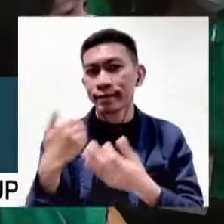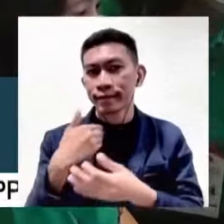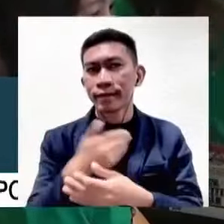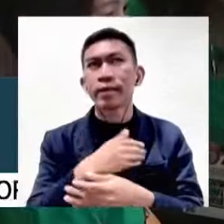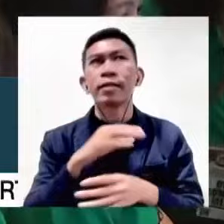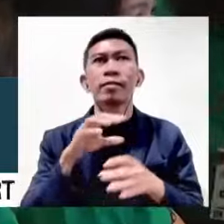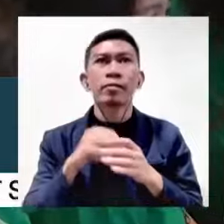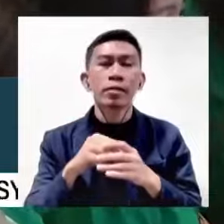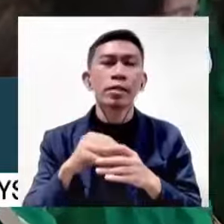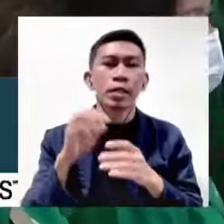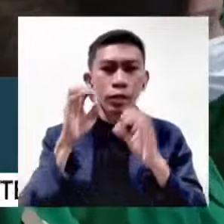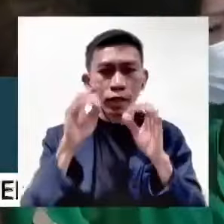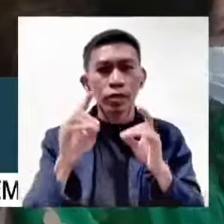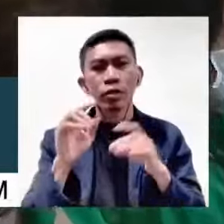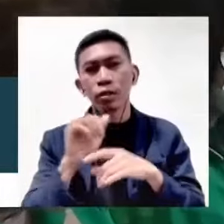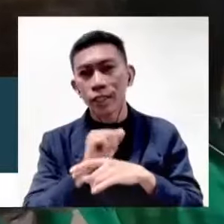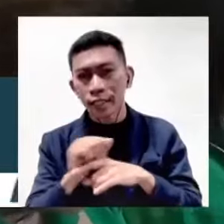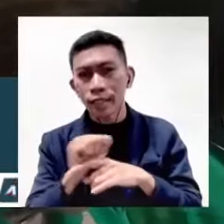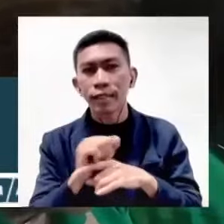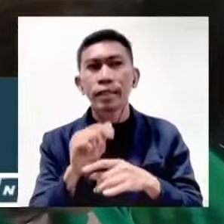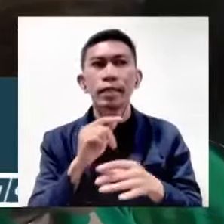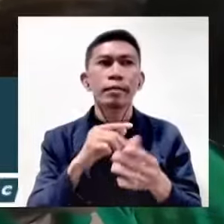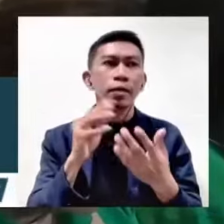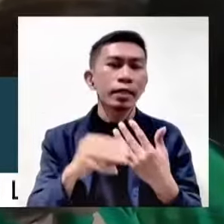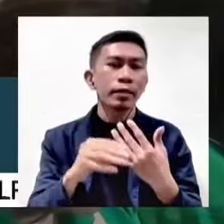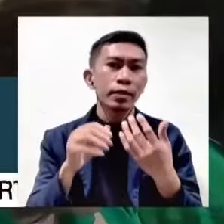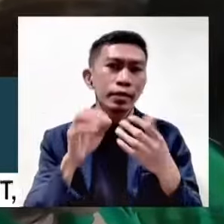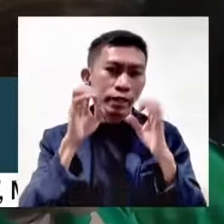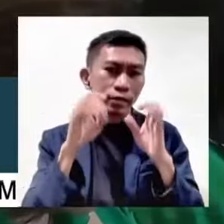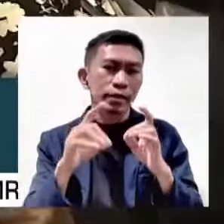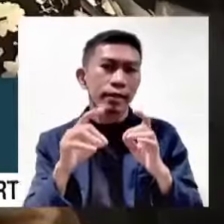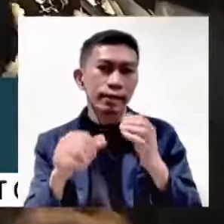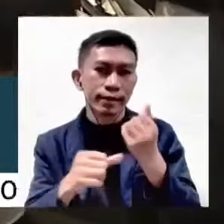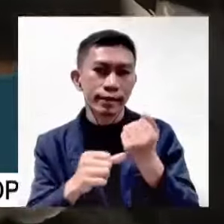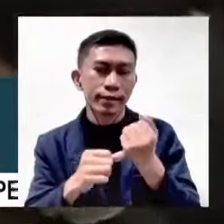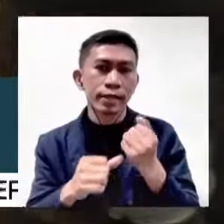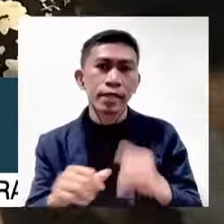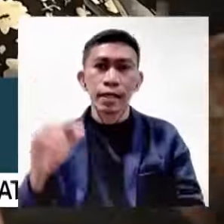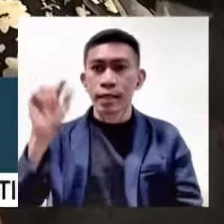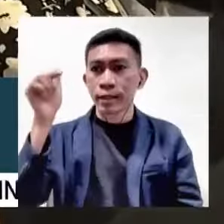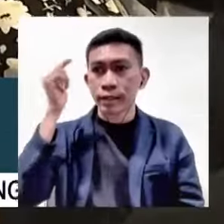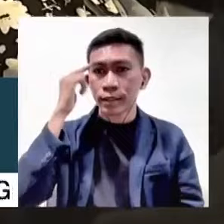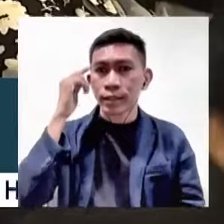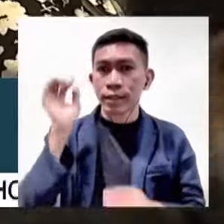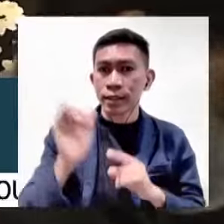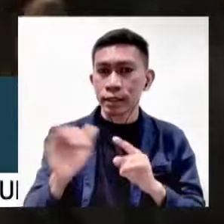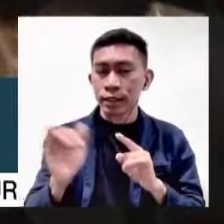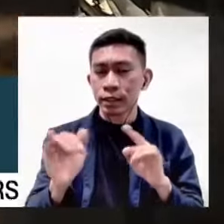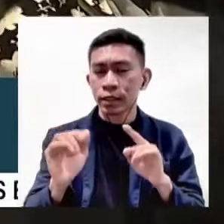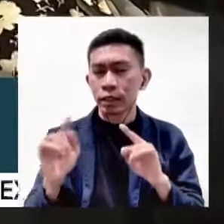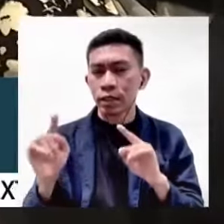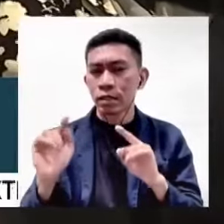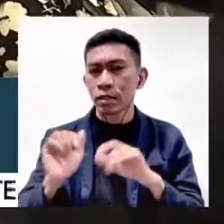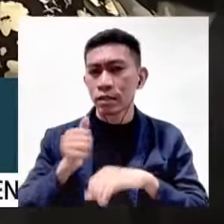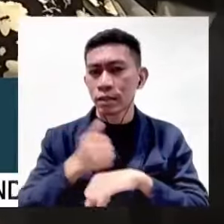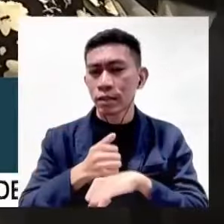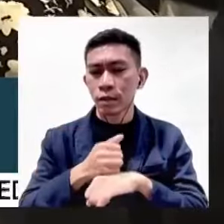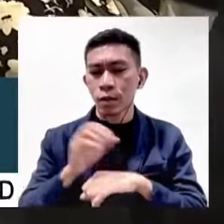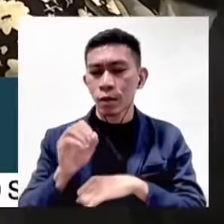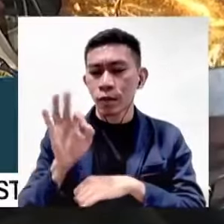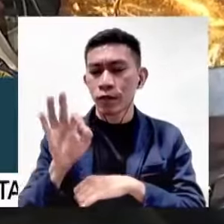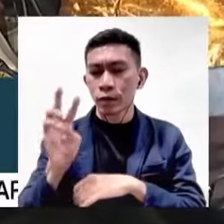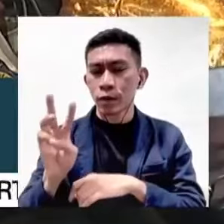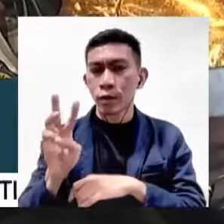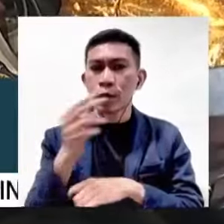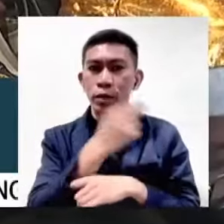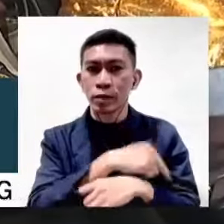training programs and educational assistance. The government has also established the country's first OFW hospital in Pampanga to